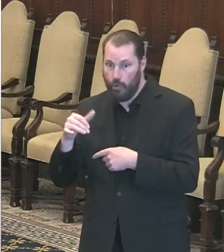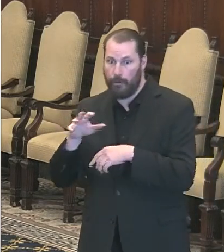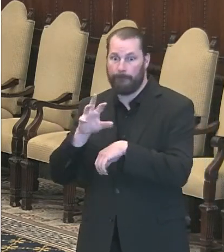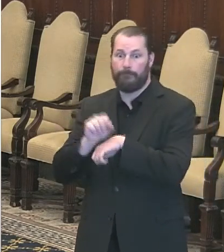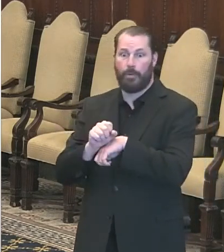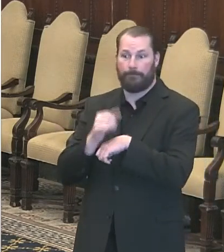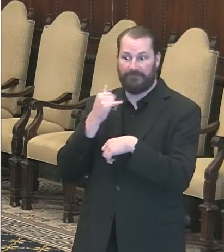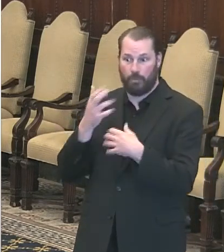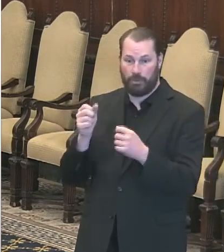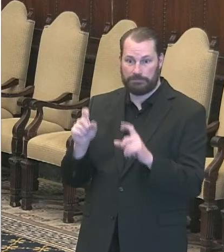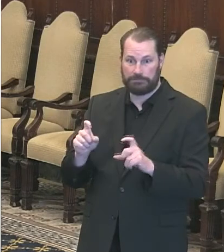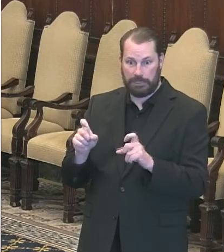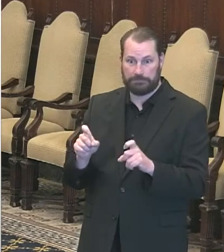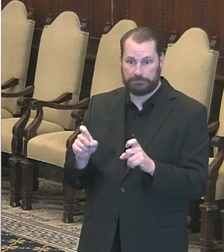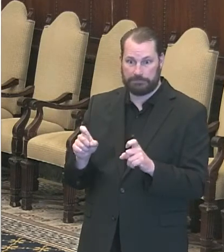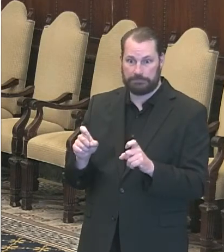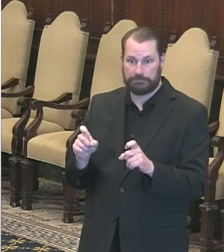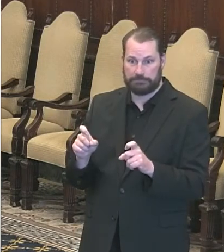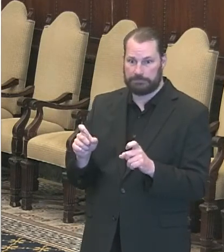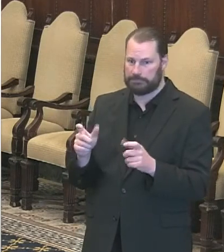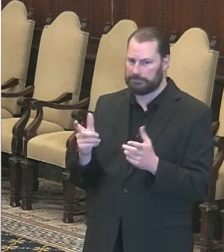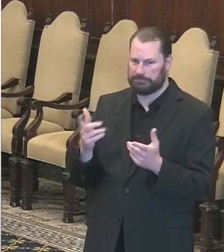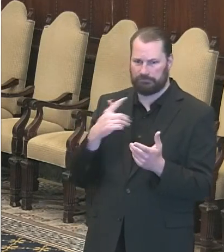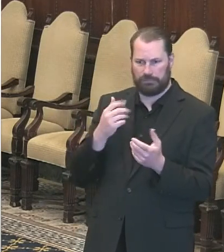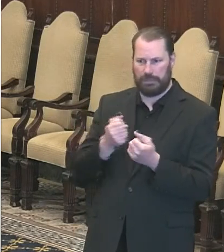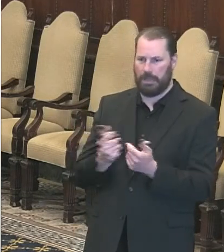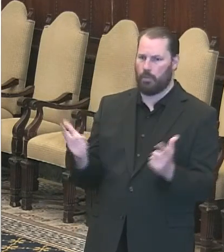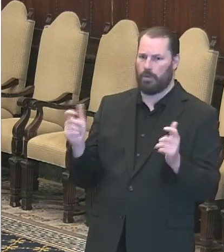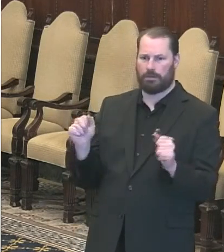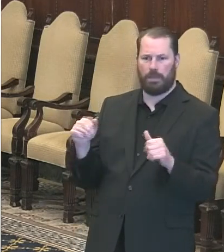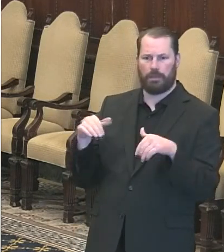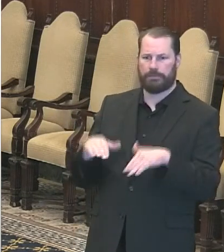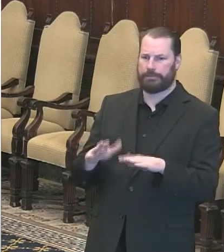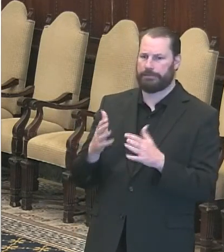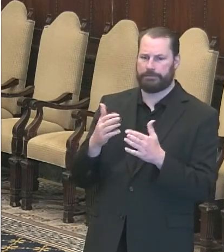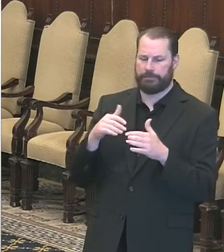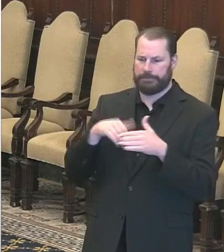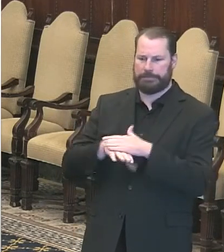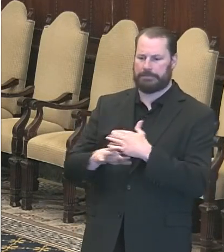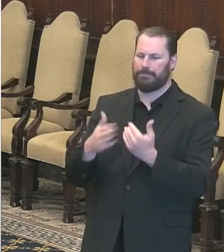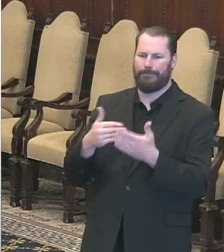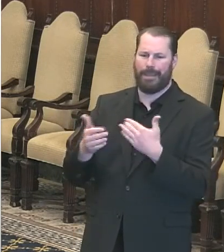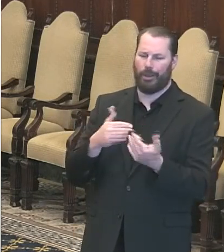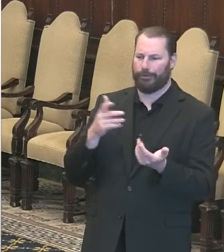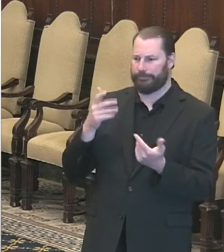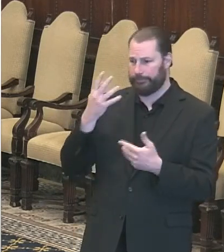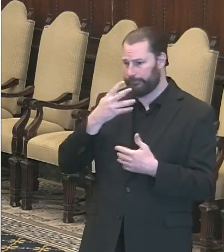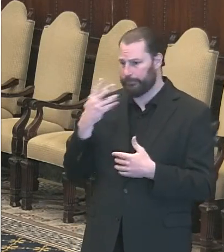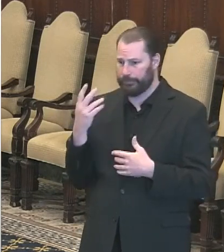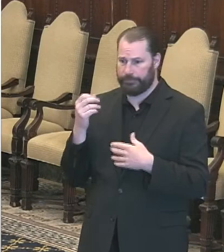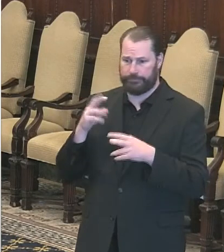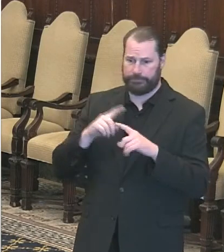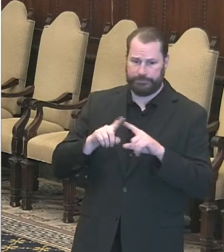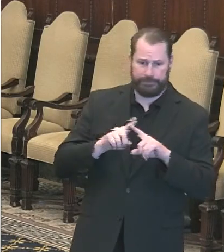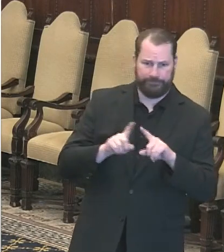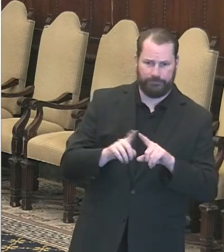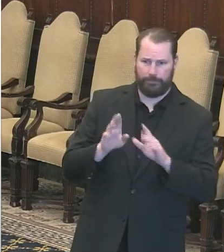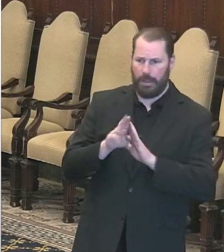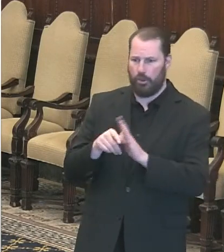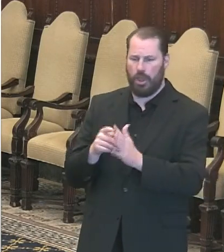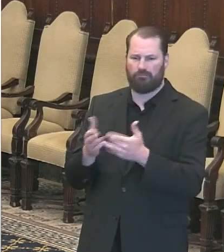to anybody, regardless of documentation status, regardless of insurance status. Mm-hmm. And one quick follow-up, the one in Hunting Park